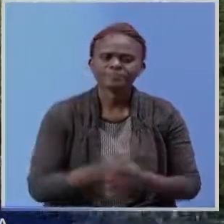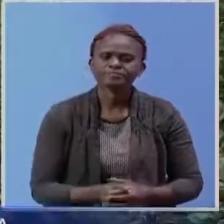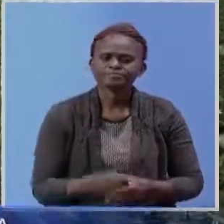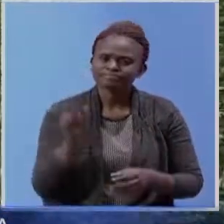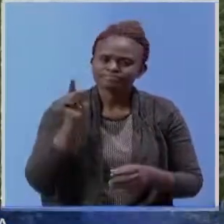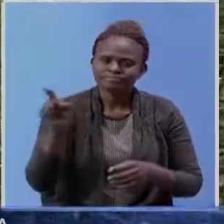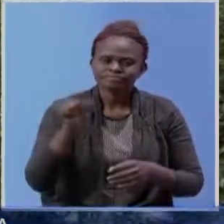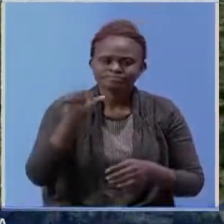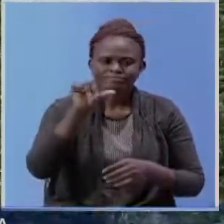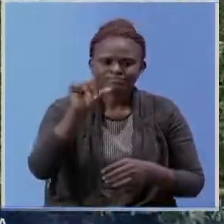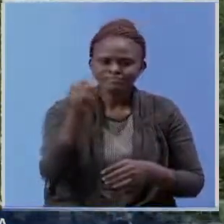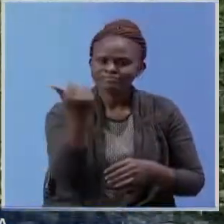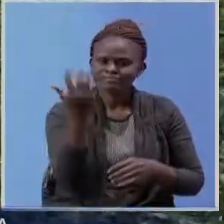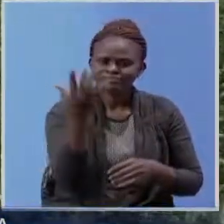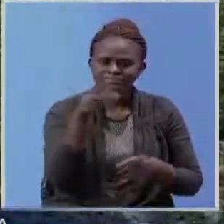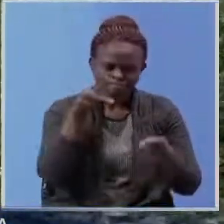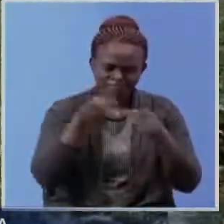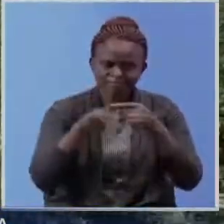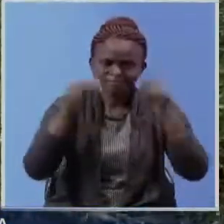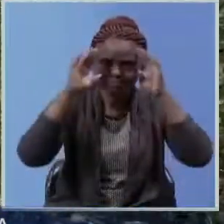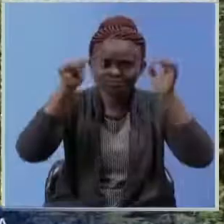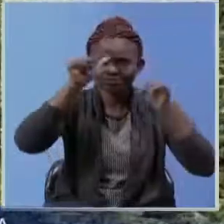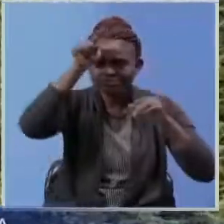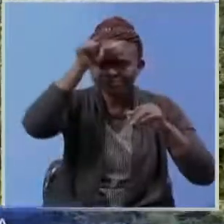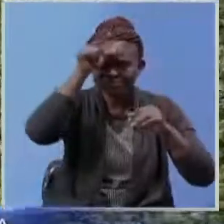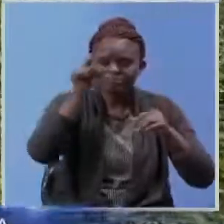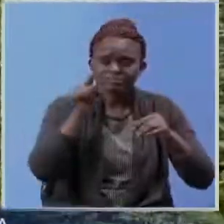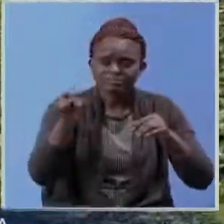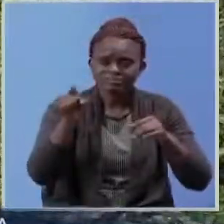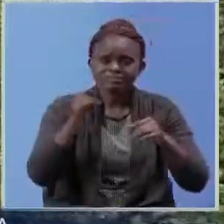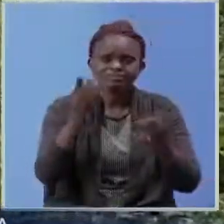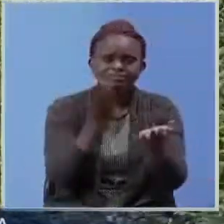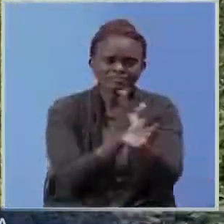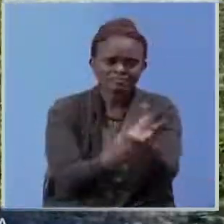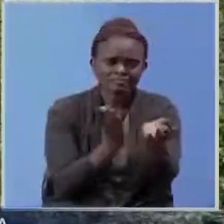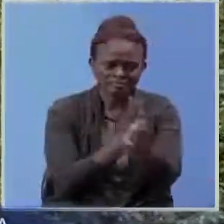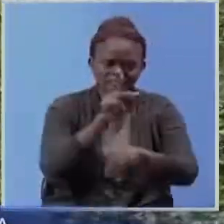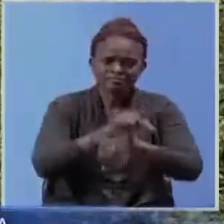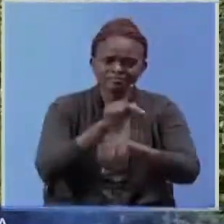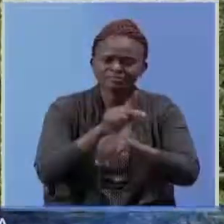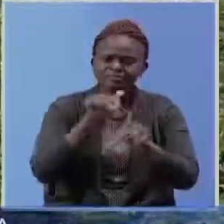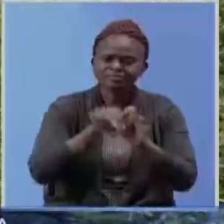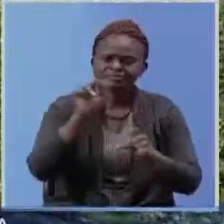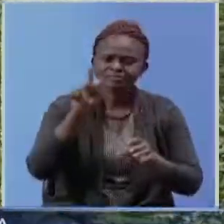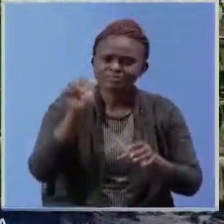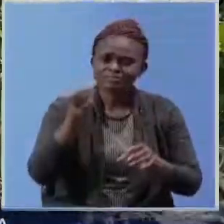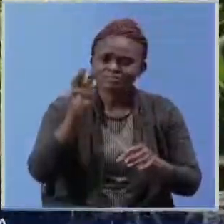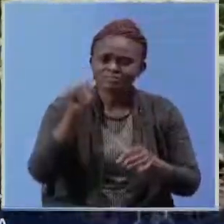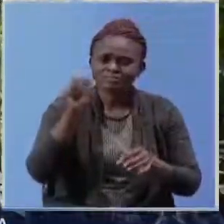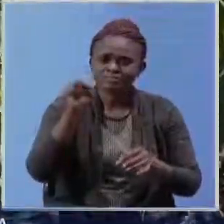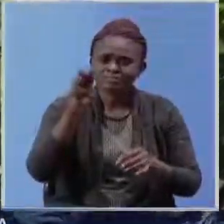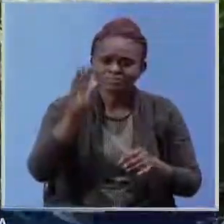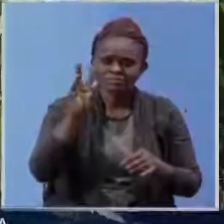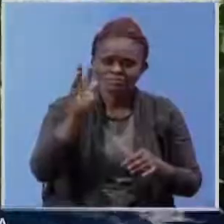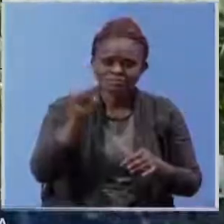Launched in 2015 by President Edgar Lungu, the Sunbird Bioenergy Zambia cassava project in Kawambwa district has expanded its nucleus